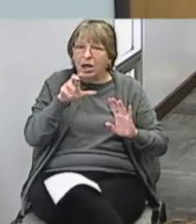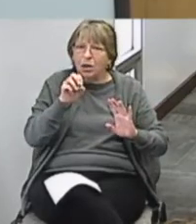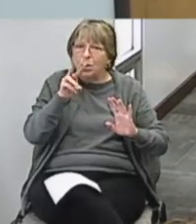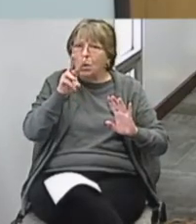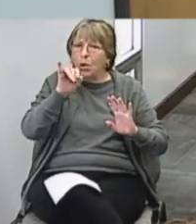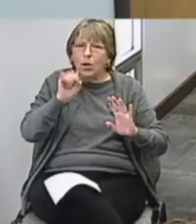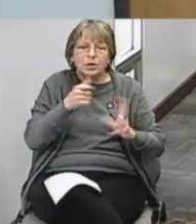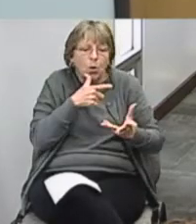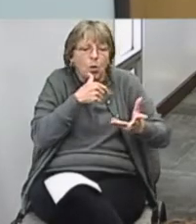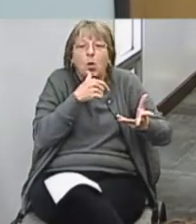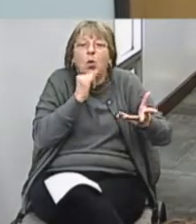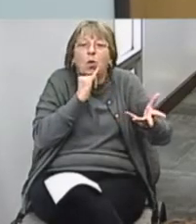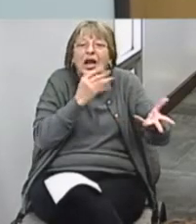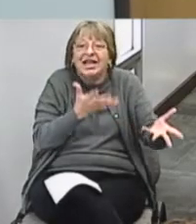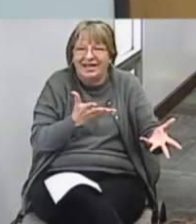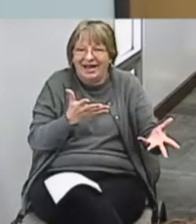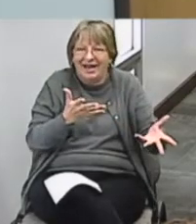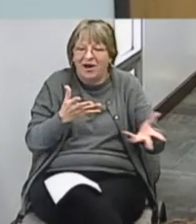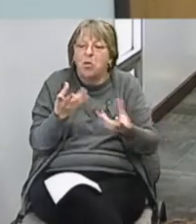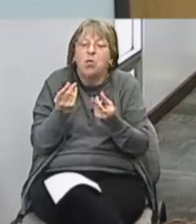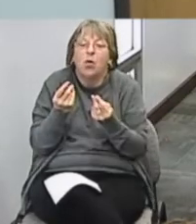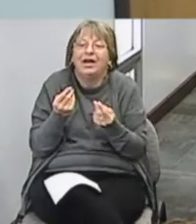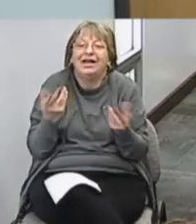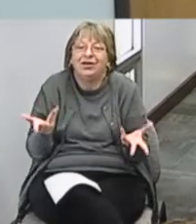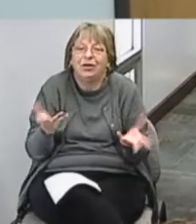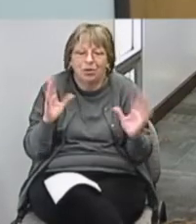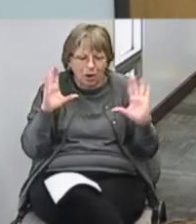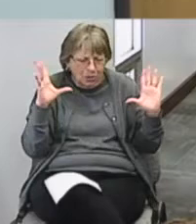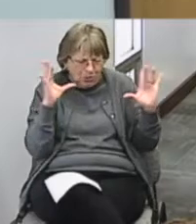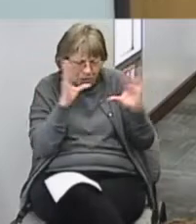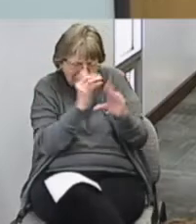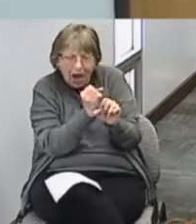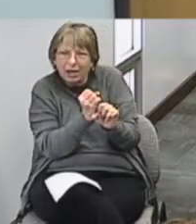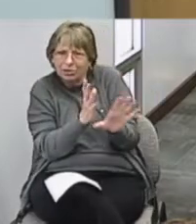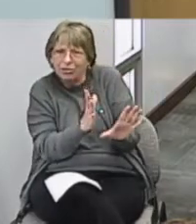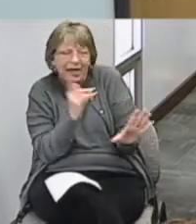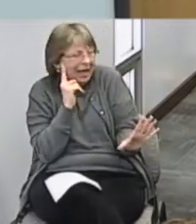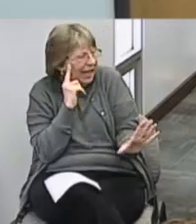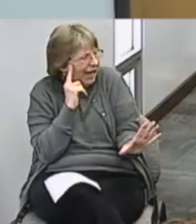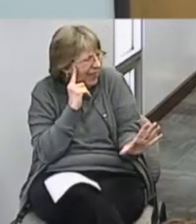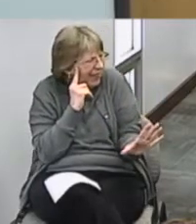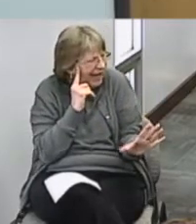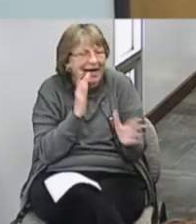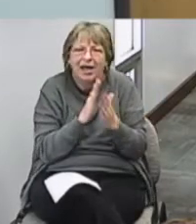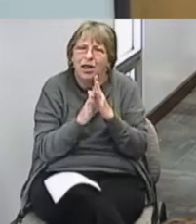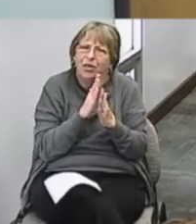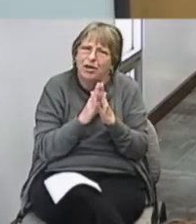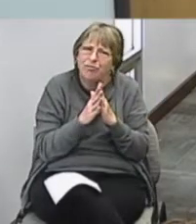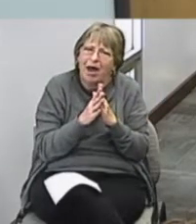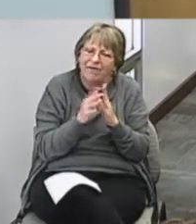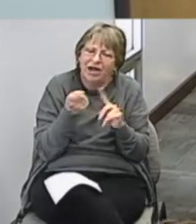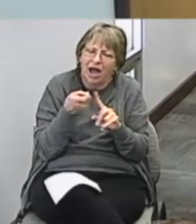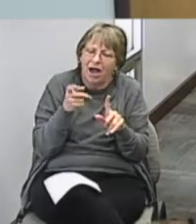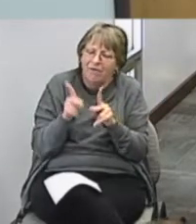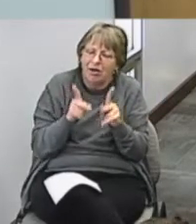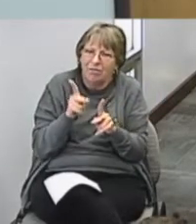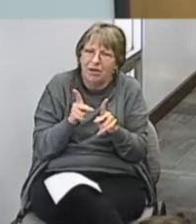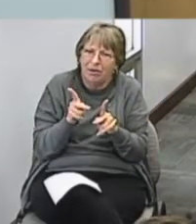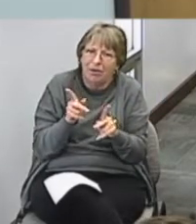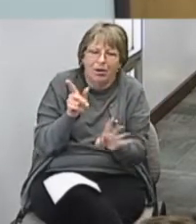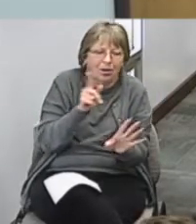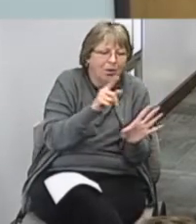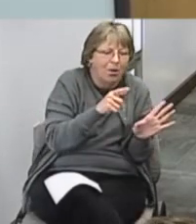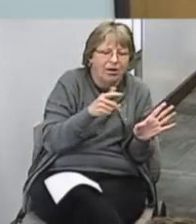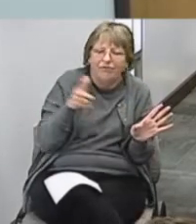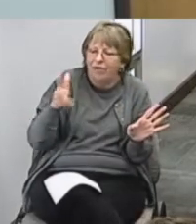was. It's concentrated, so, and I think there's going to get traffic from people going back and forth between the parking